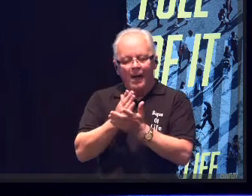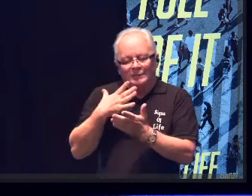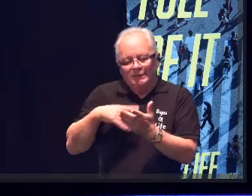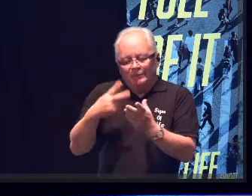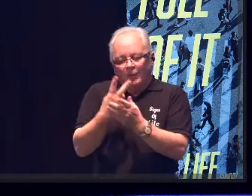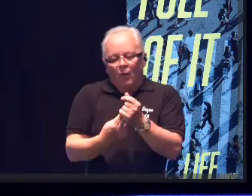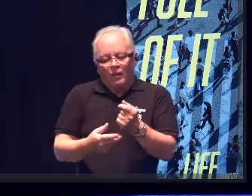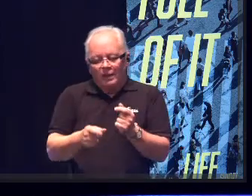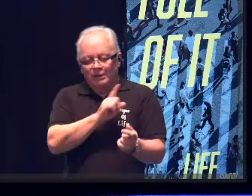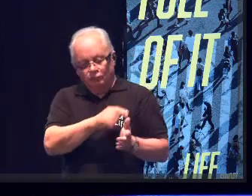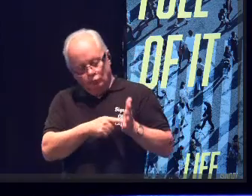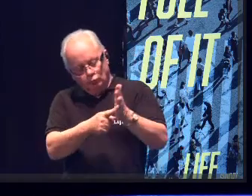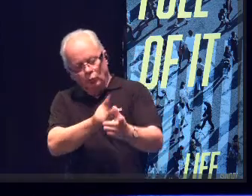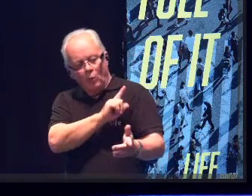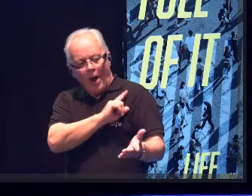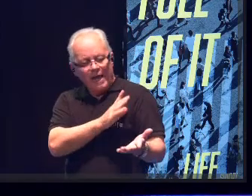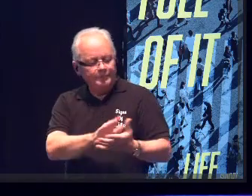And here's why.